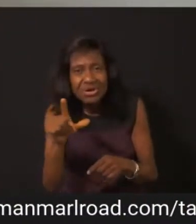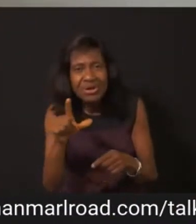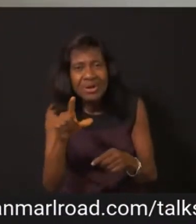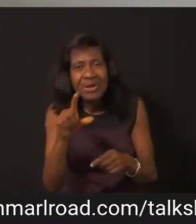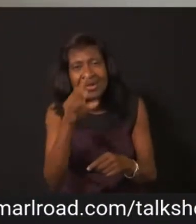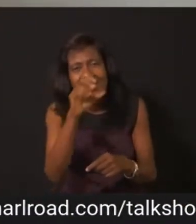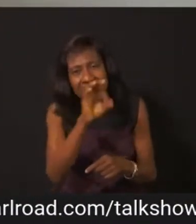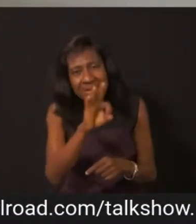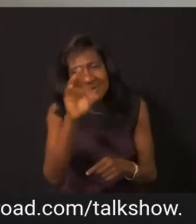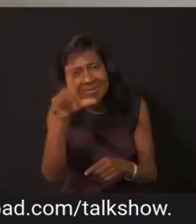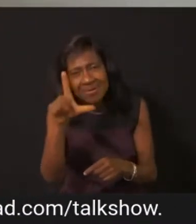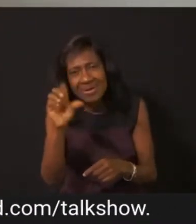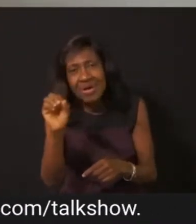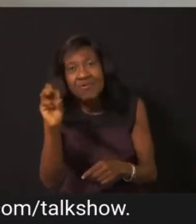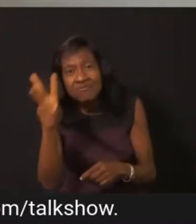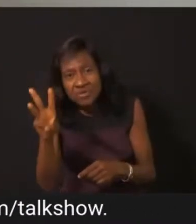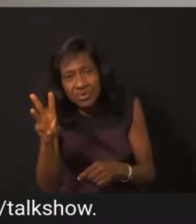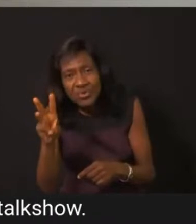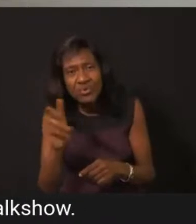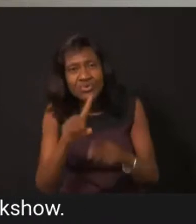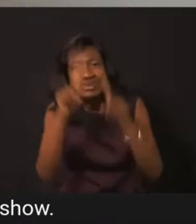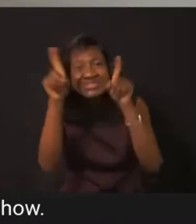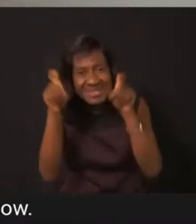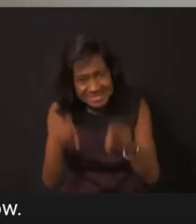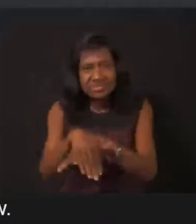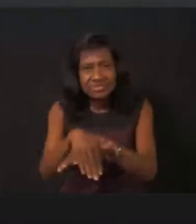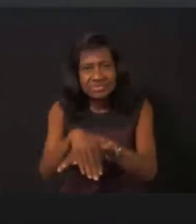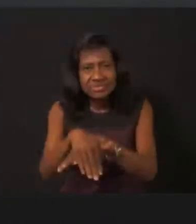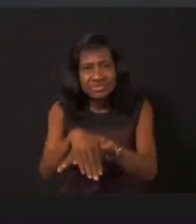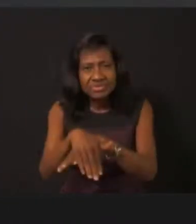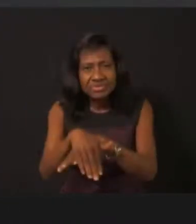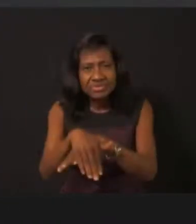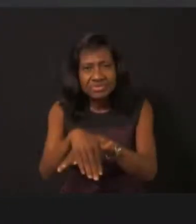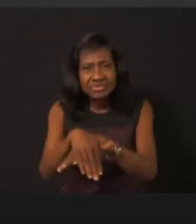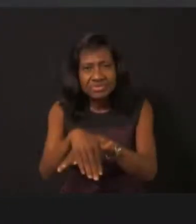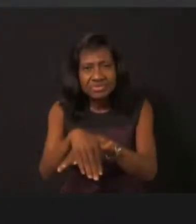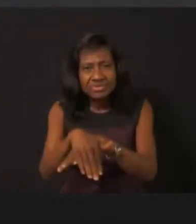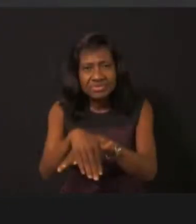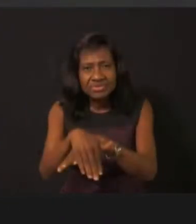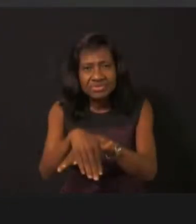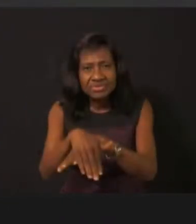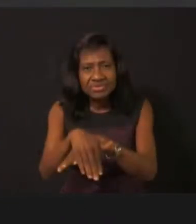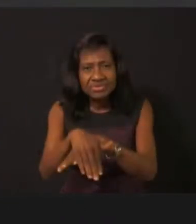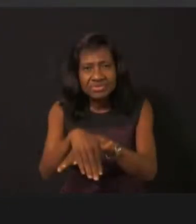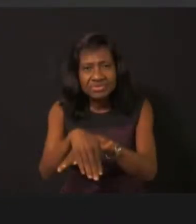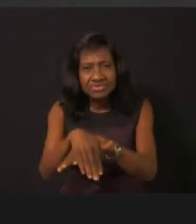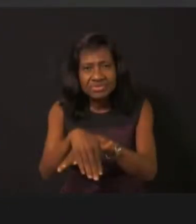be detailing more fully, as Dr. Lee indicated.